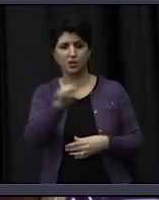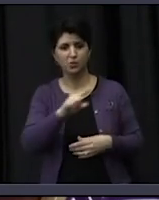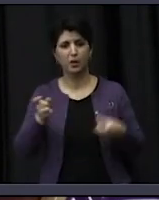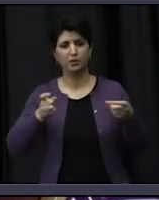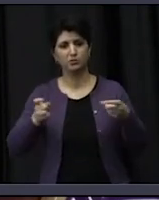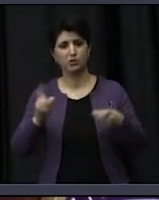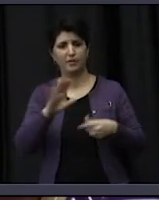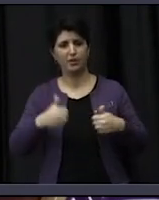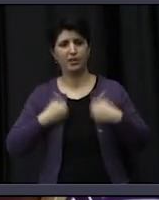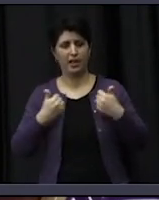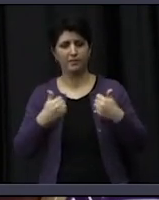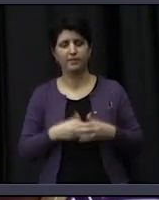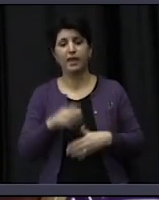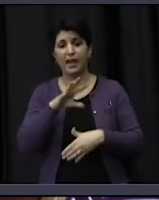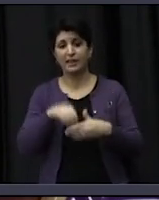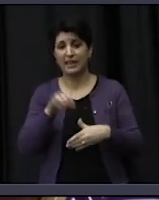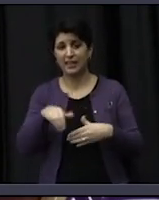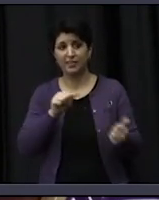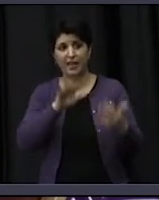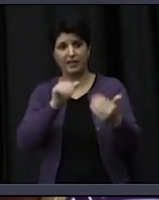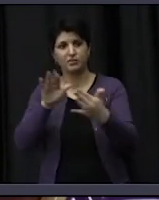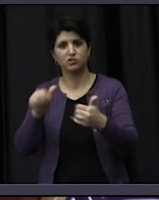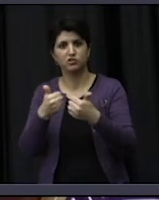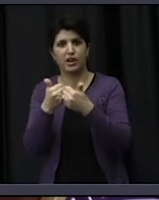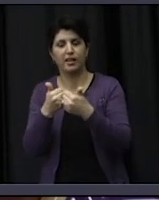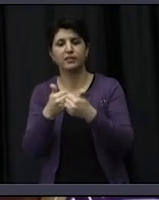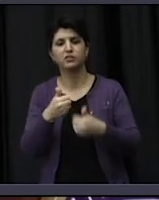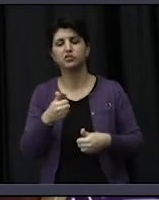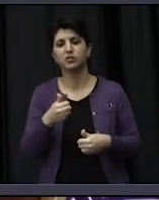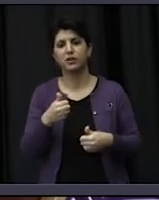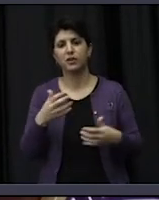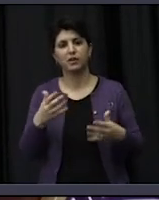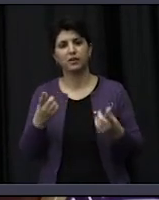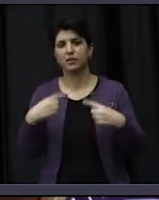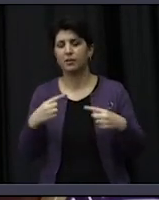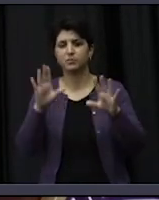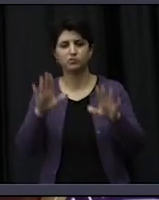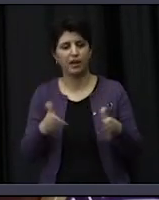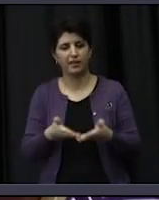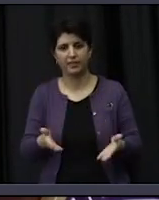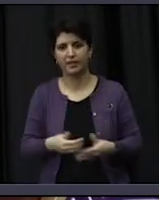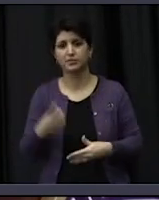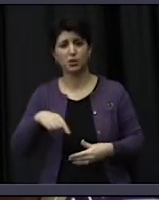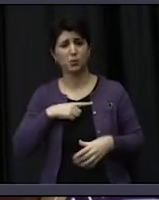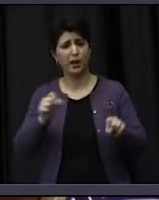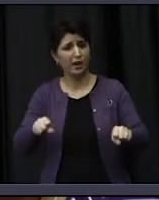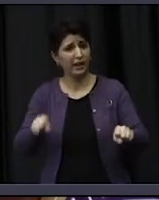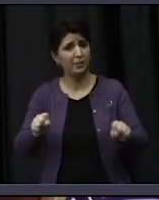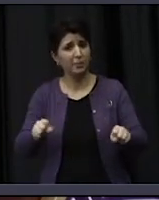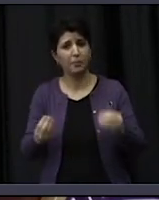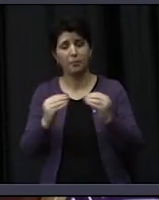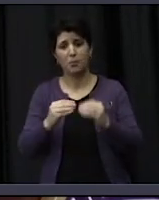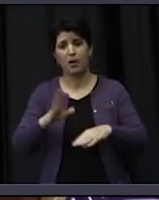great success stories. We are all capable of so much more than what we give ourselves credit for.